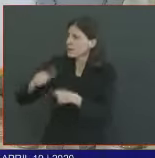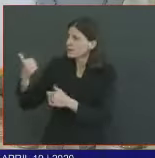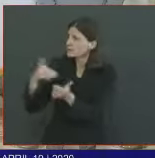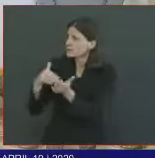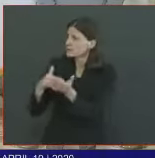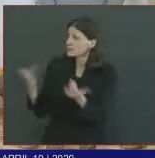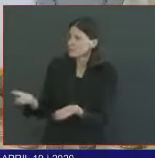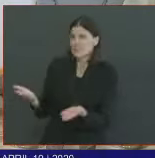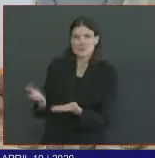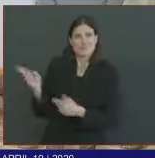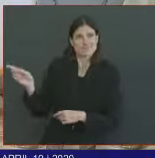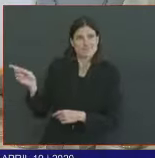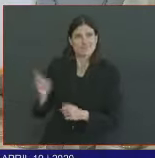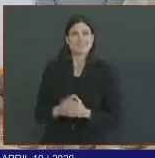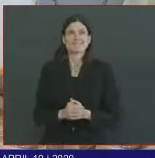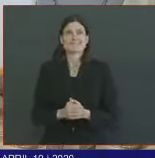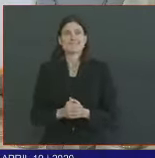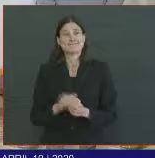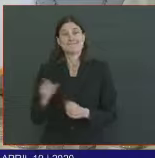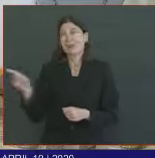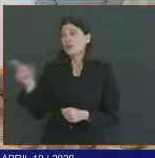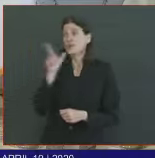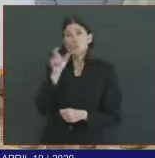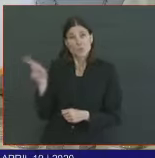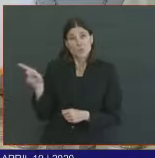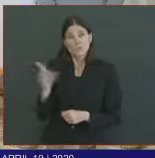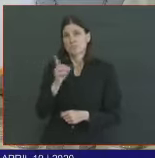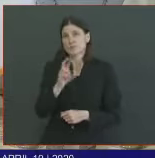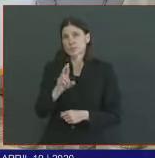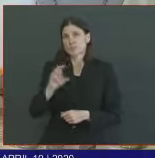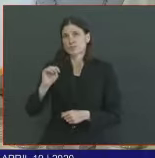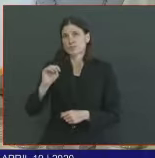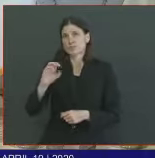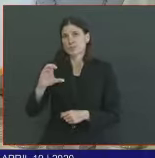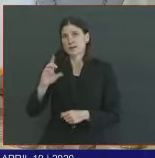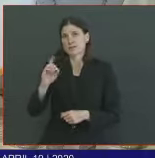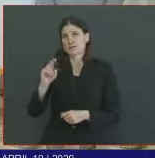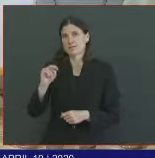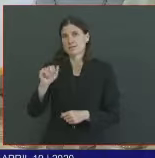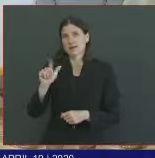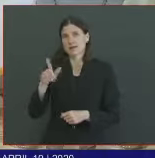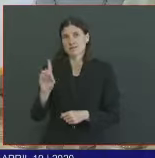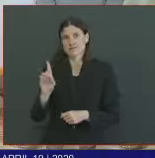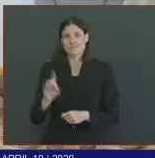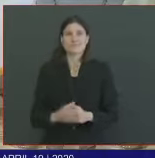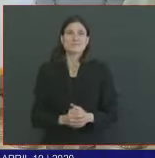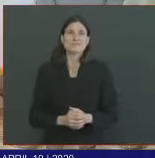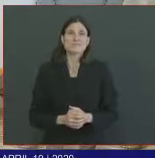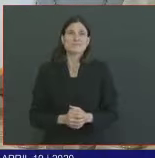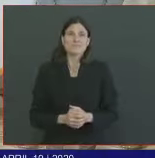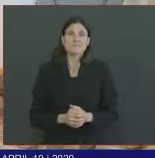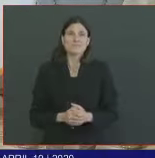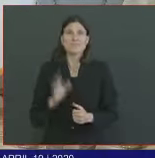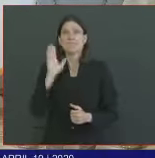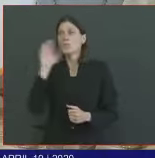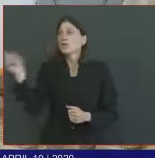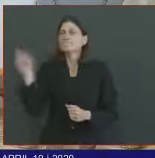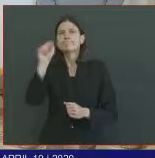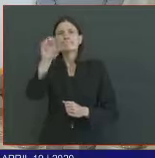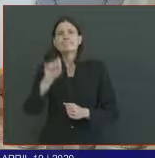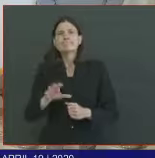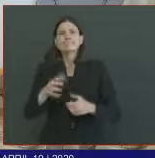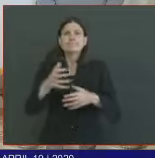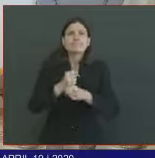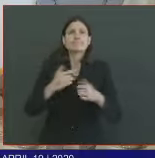a few items that I think are relevant and timely. First thing, we spoke yesterday at